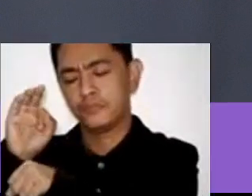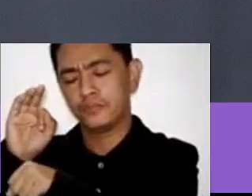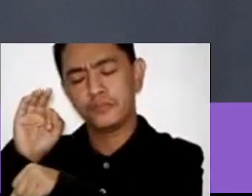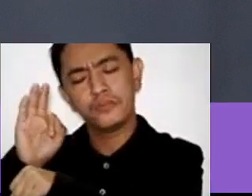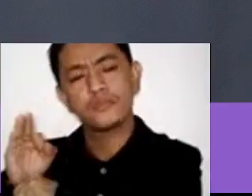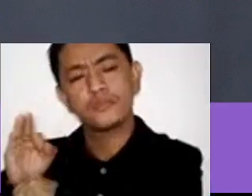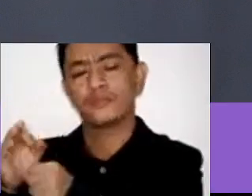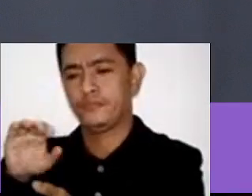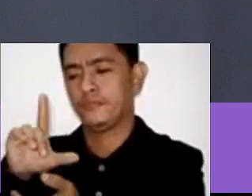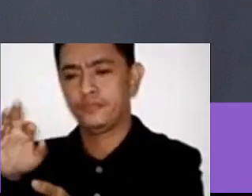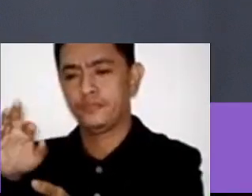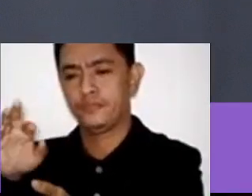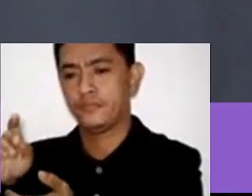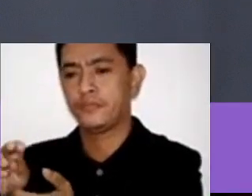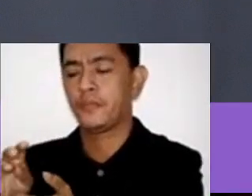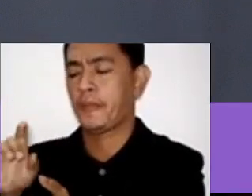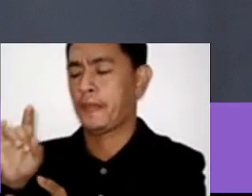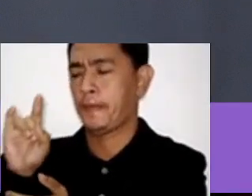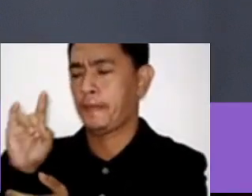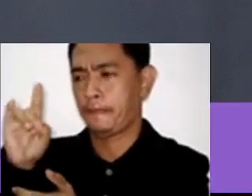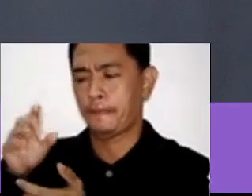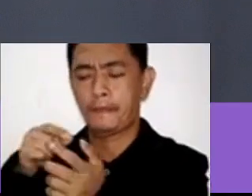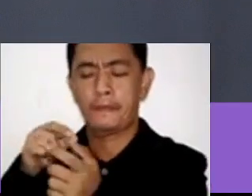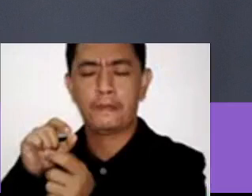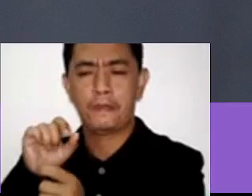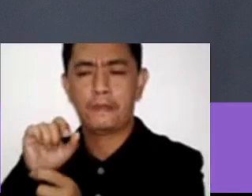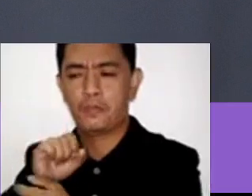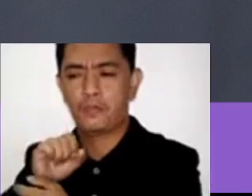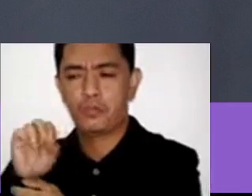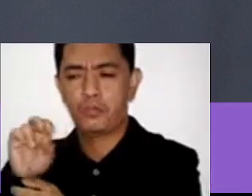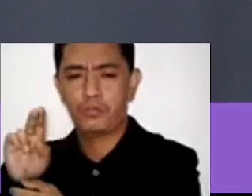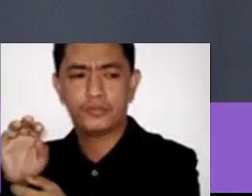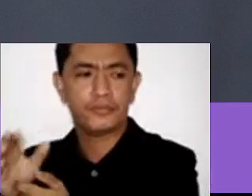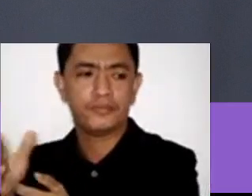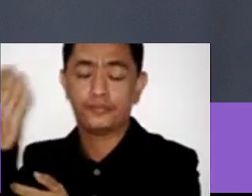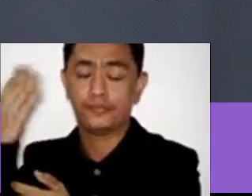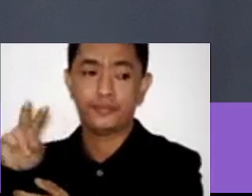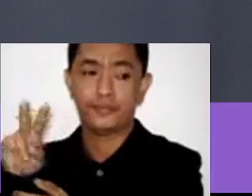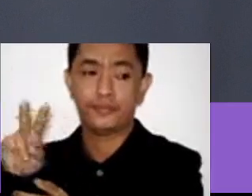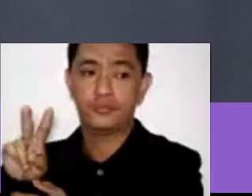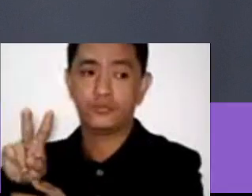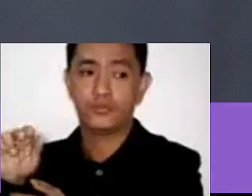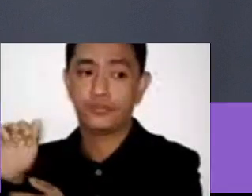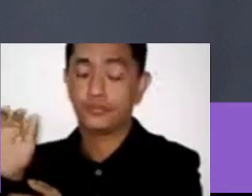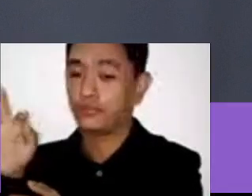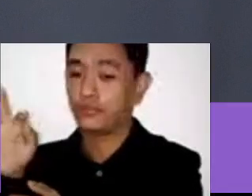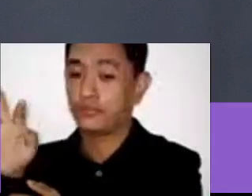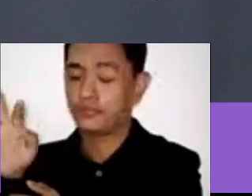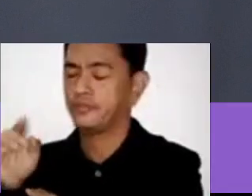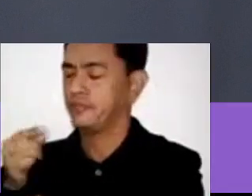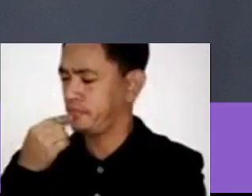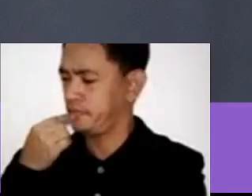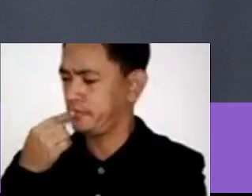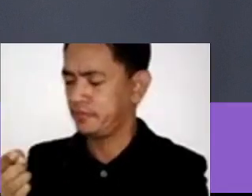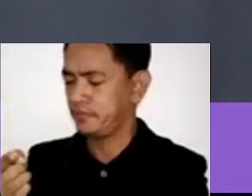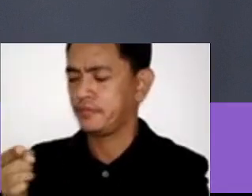Media Survey, or FLEMS, in 2019. An estimated 91.6% among the